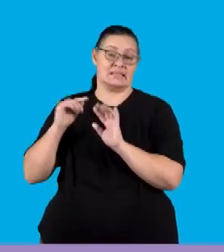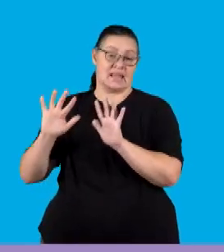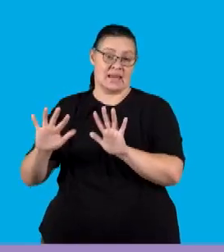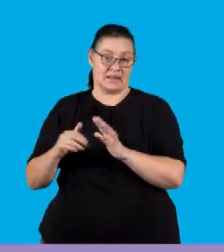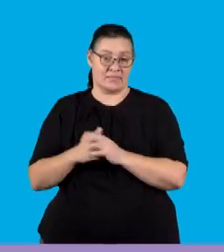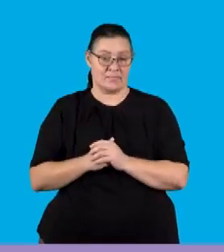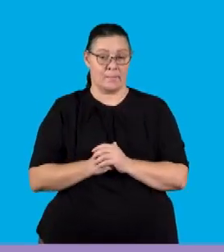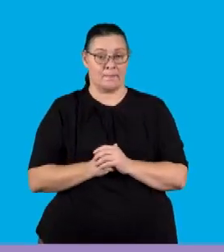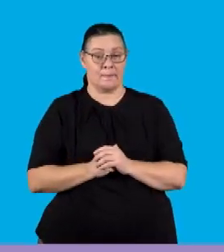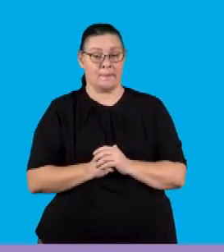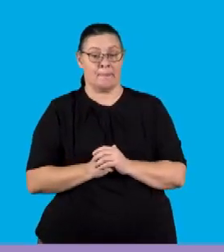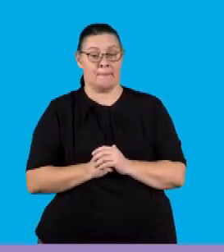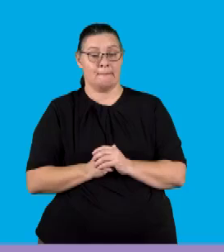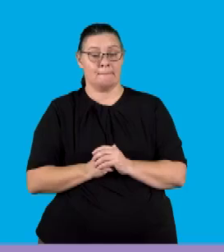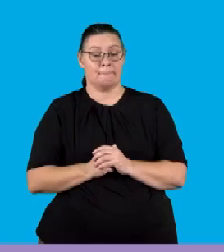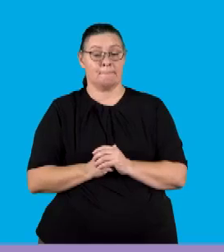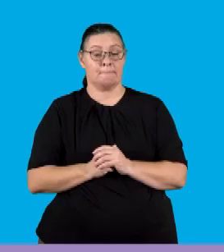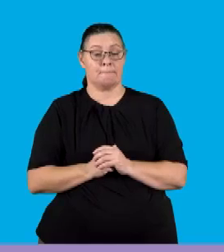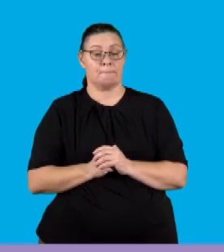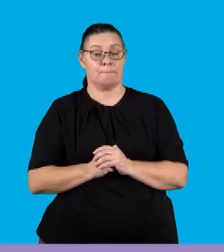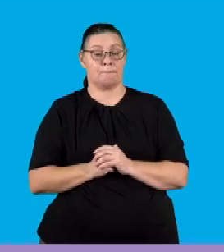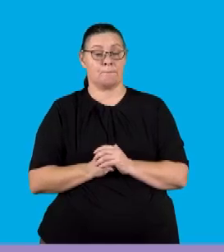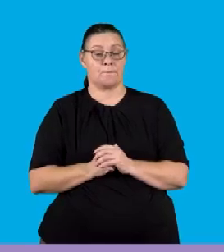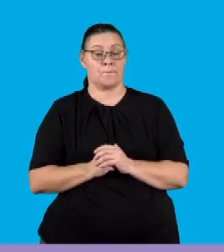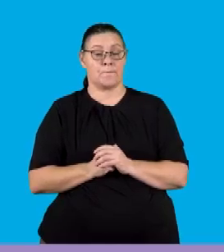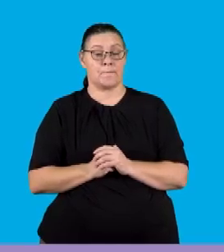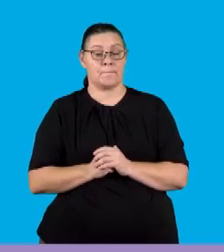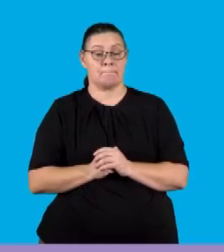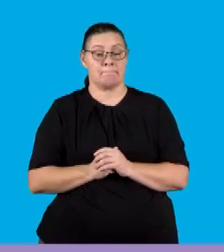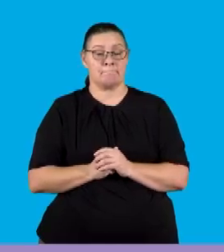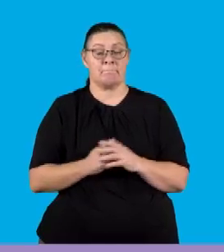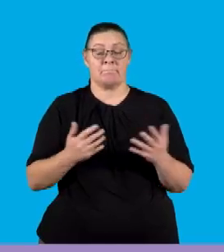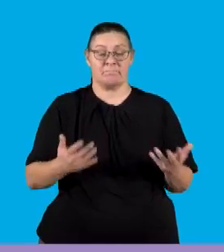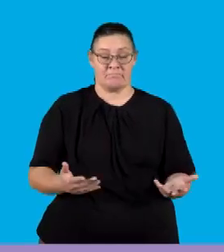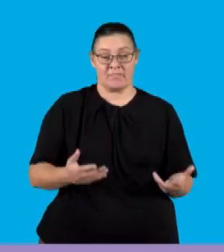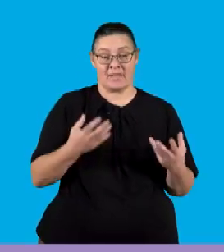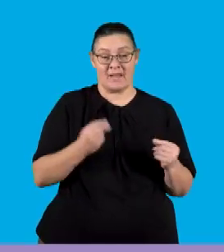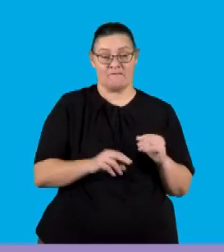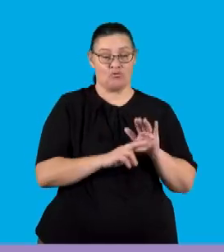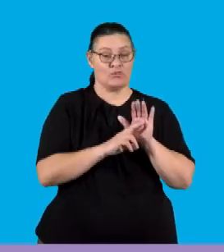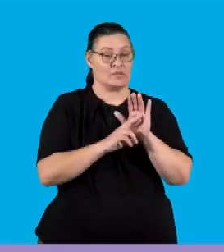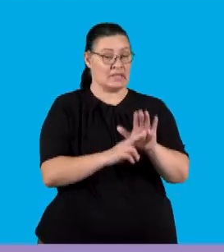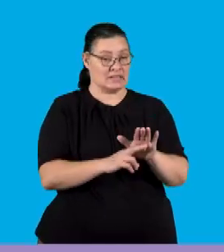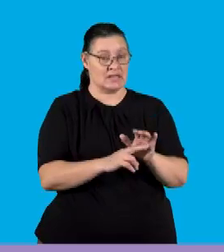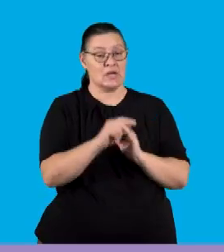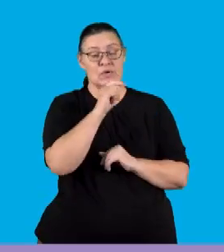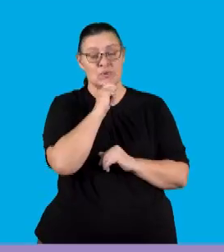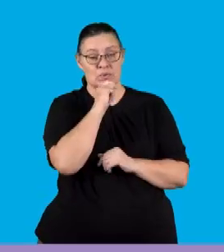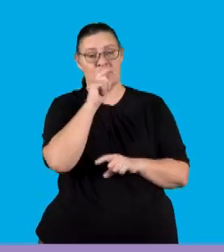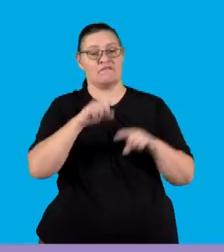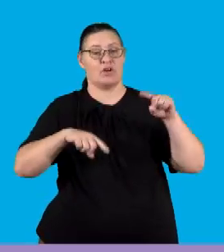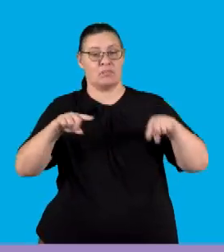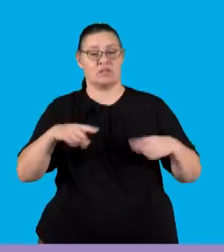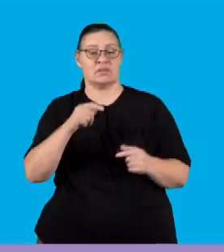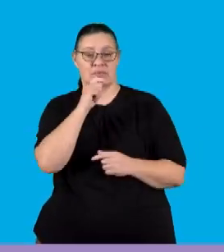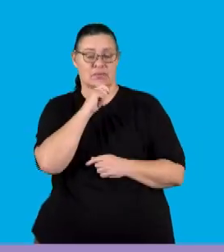3, and then we are going to add our 10. So there we have represented it using the variables that are